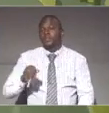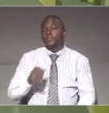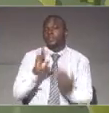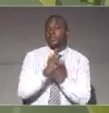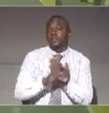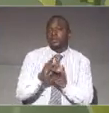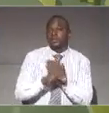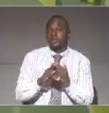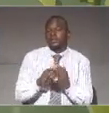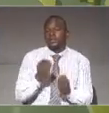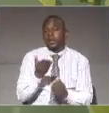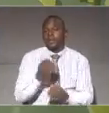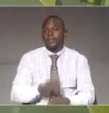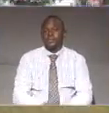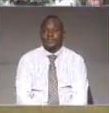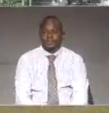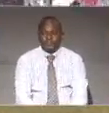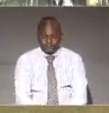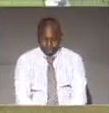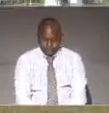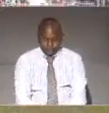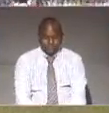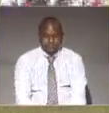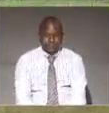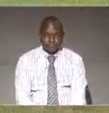District. Our reporter has the details.